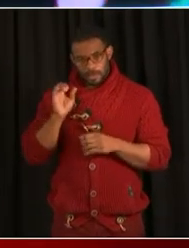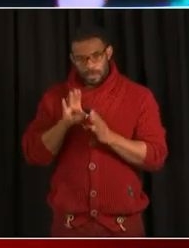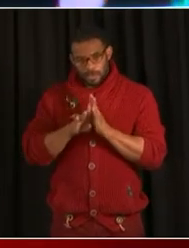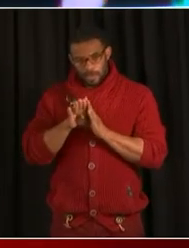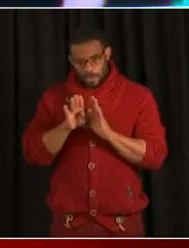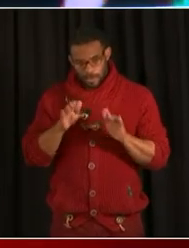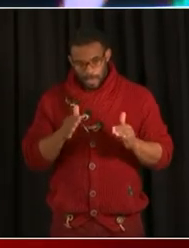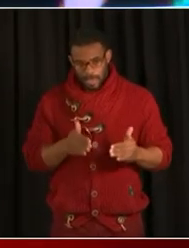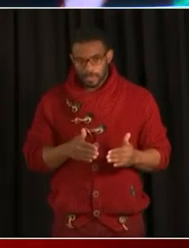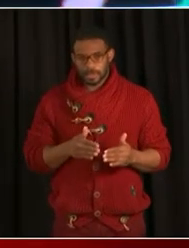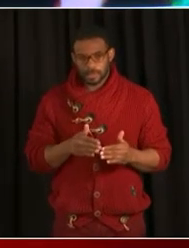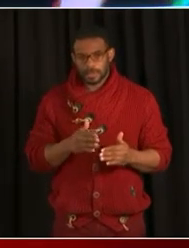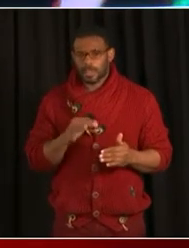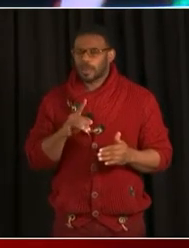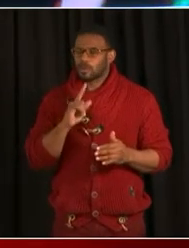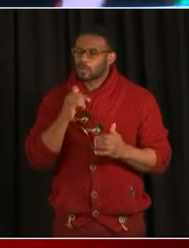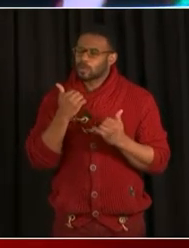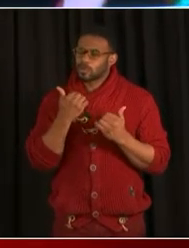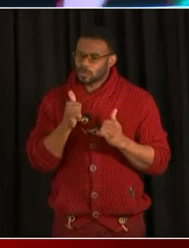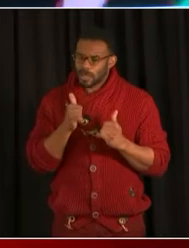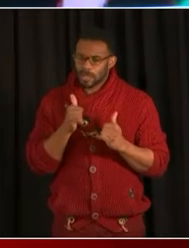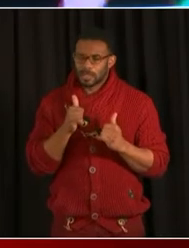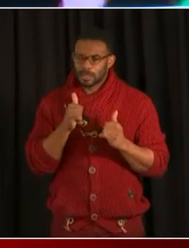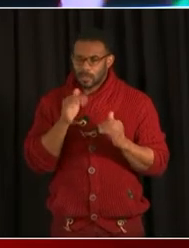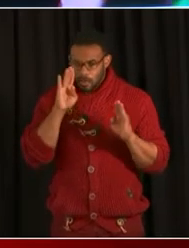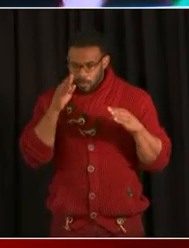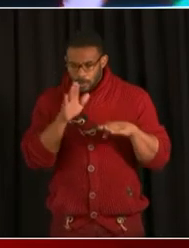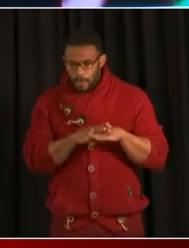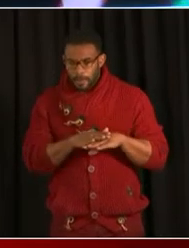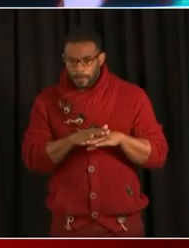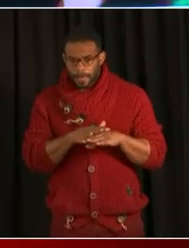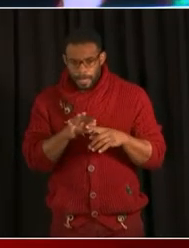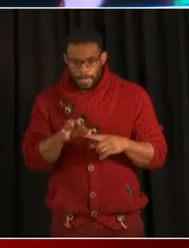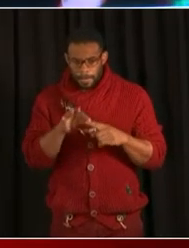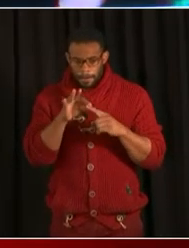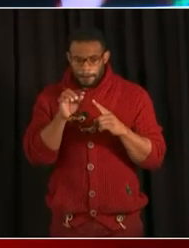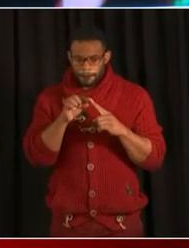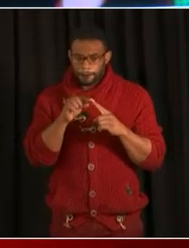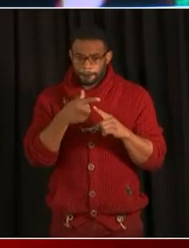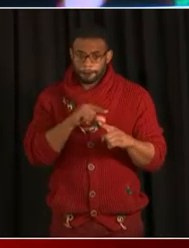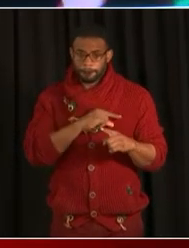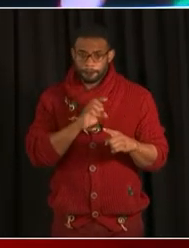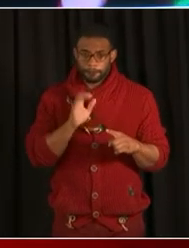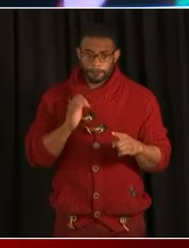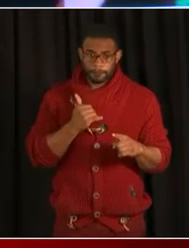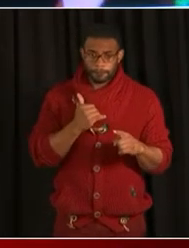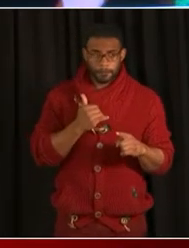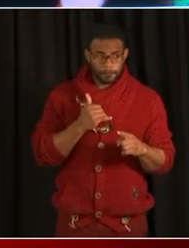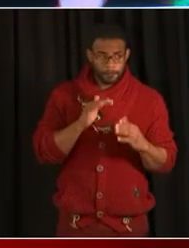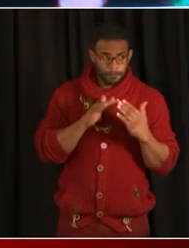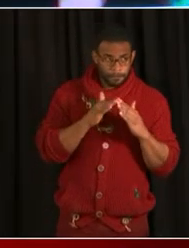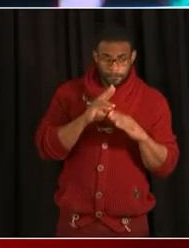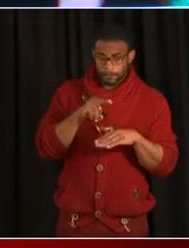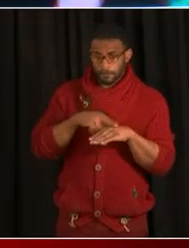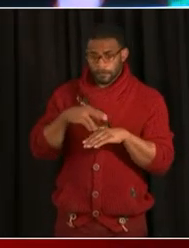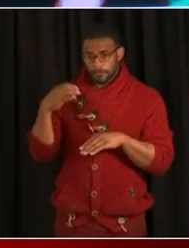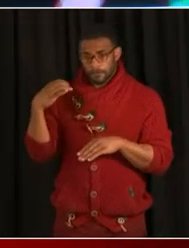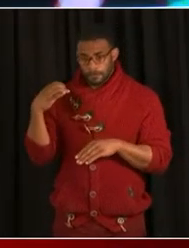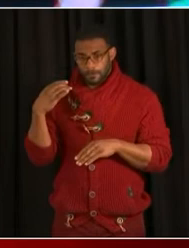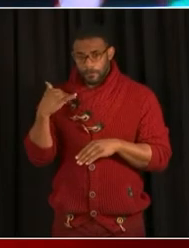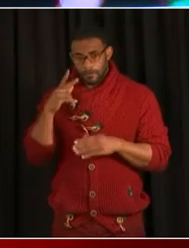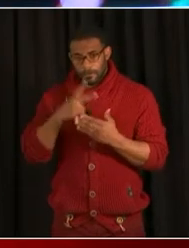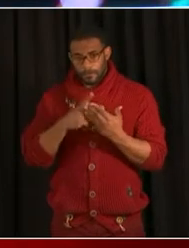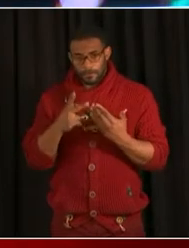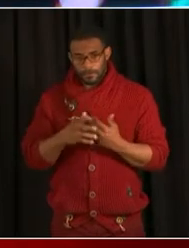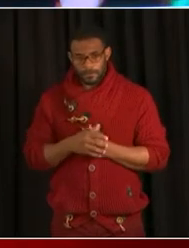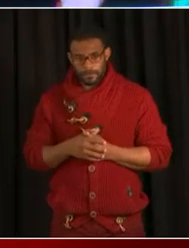to develop these packages. And we're really trying to focus on the unique qualities of our city, our nation's capital,